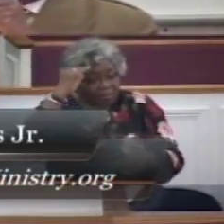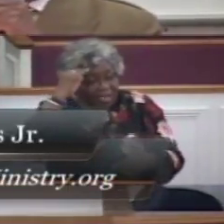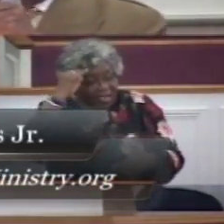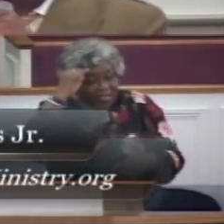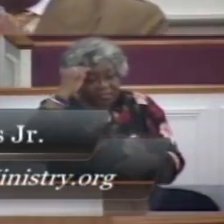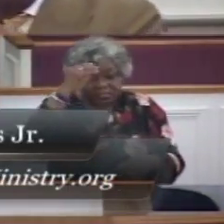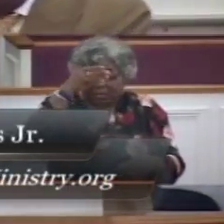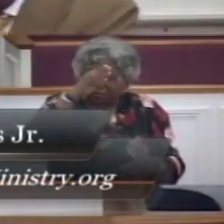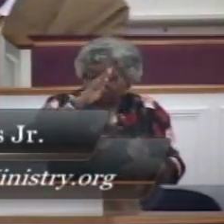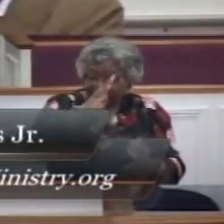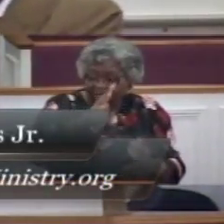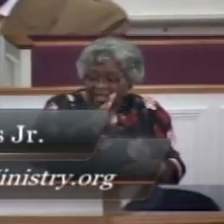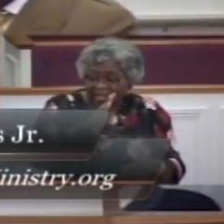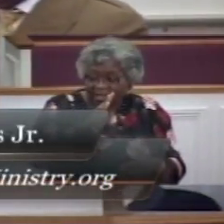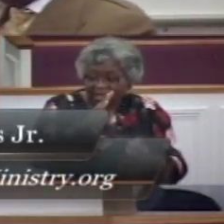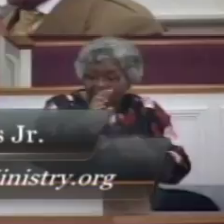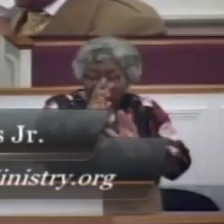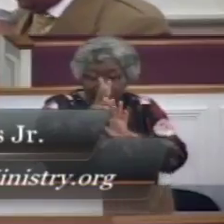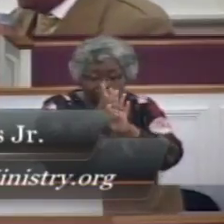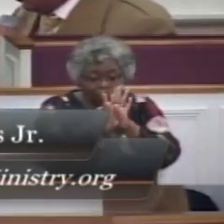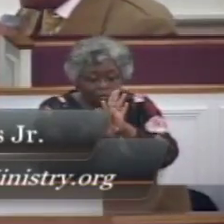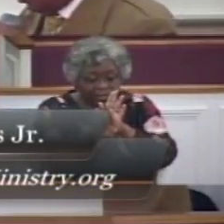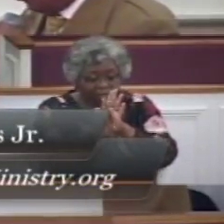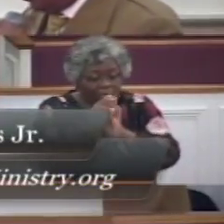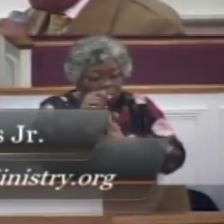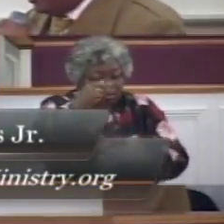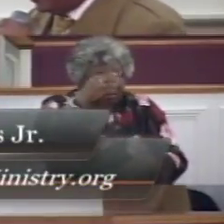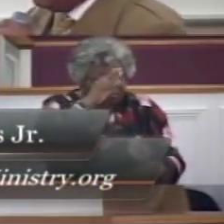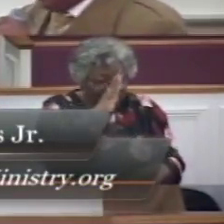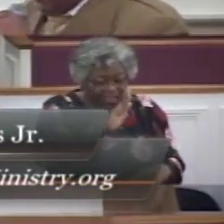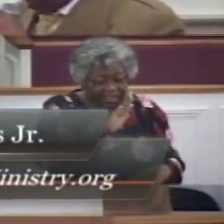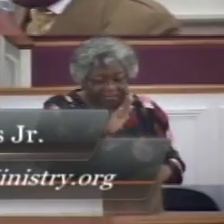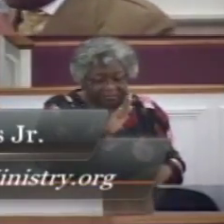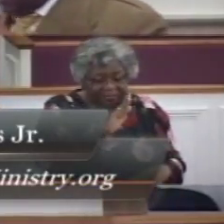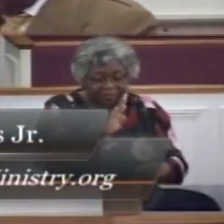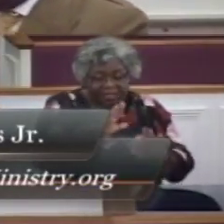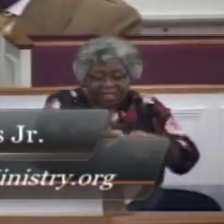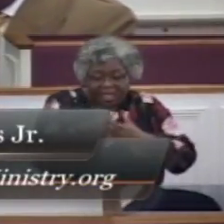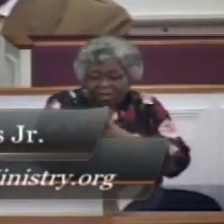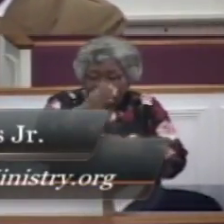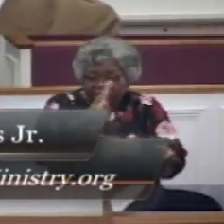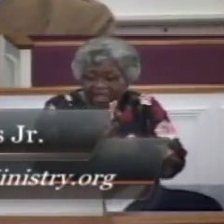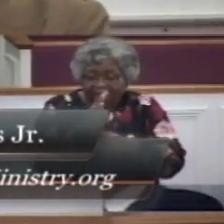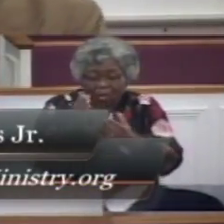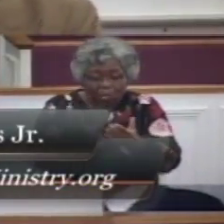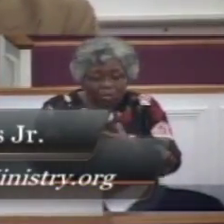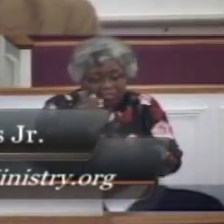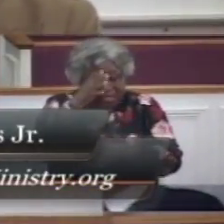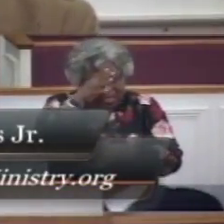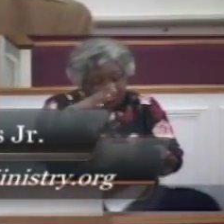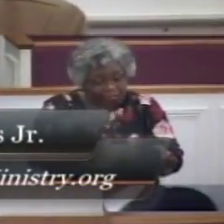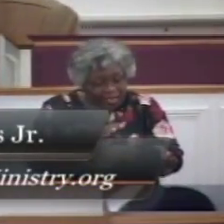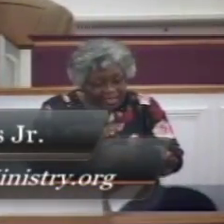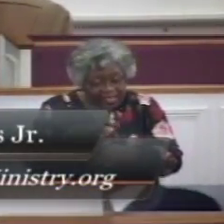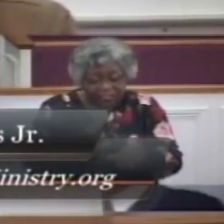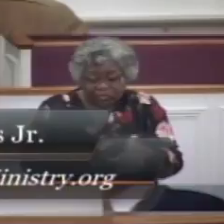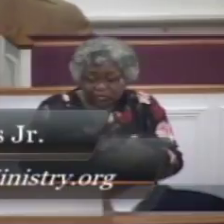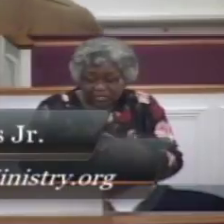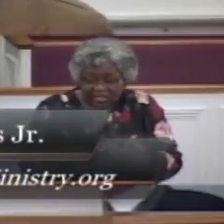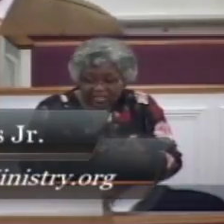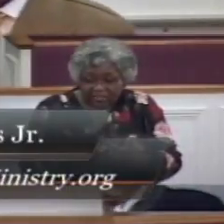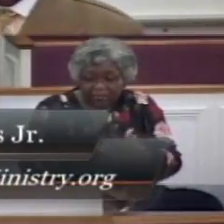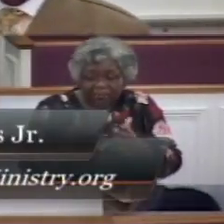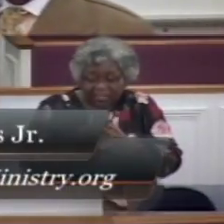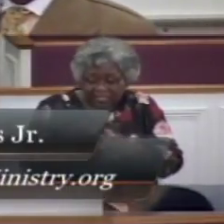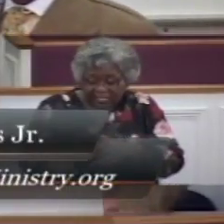God. Or the will of God. Are y'all with me? How God wanted man to live. It